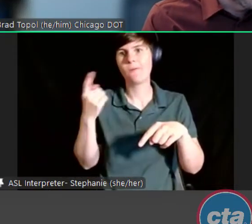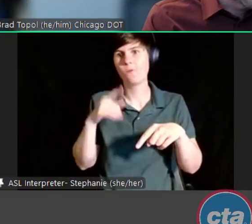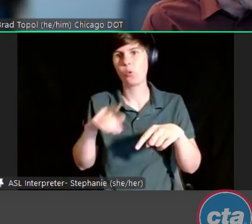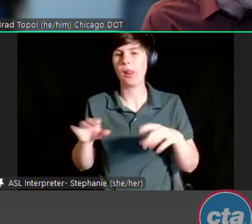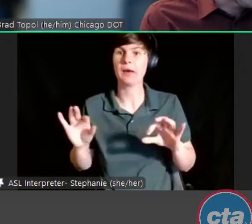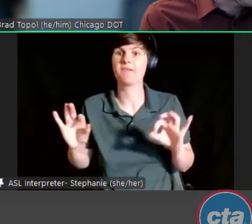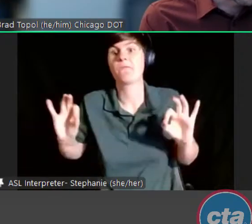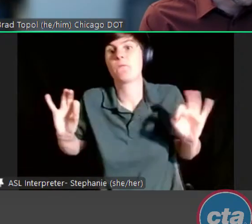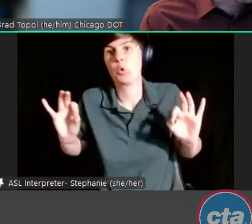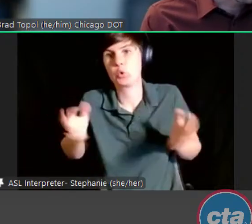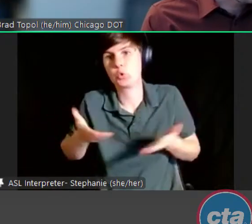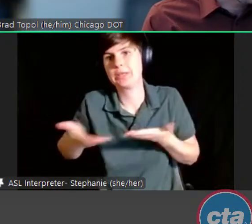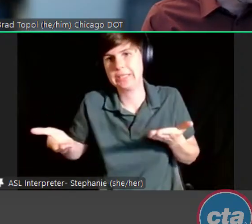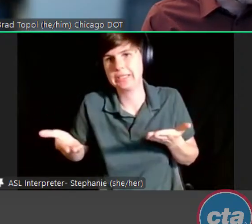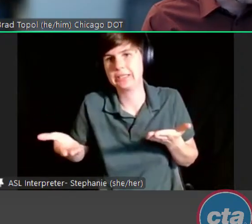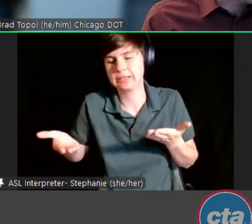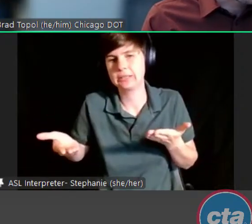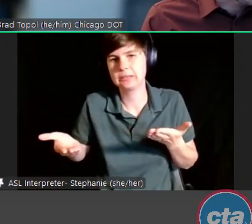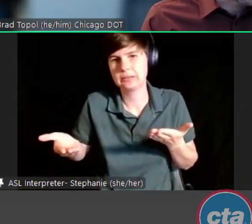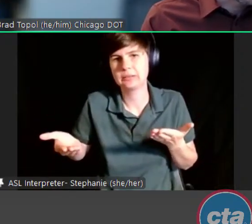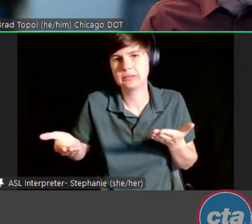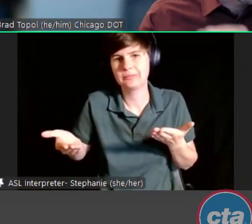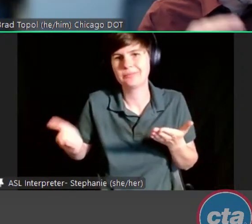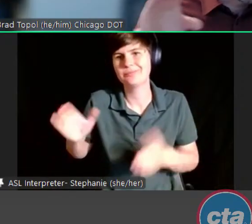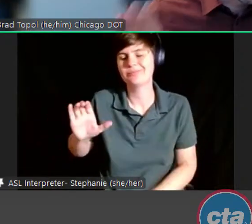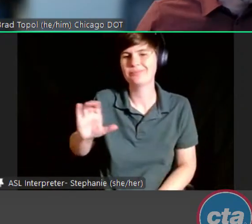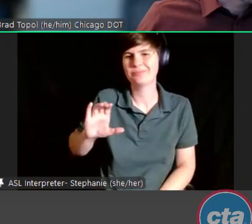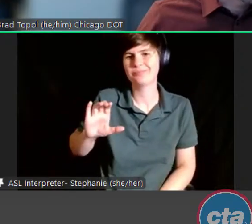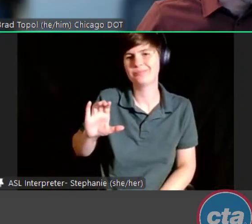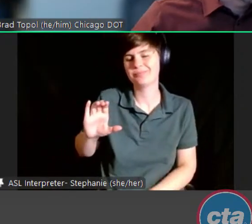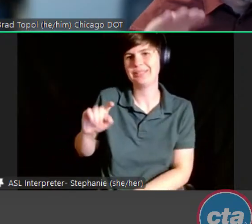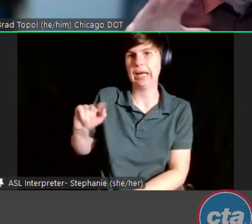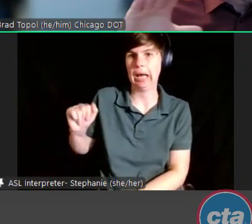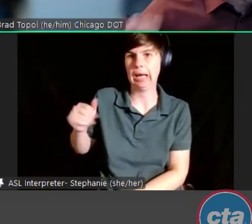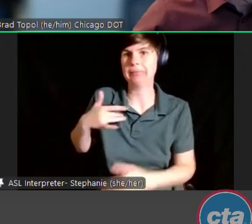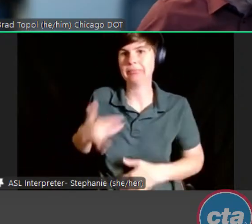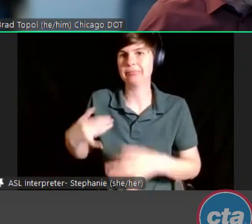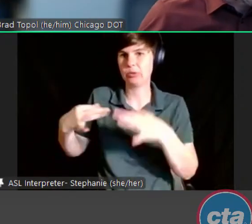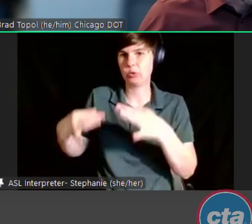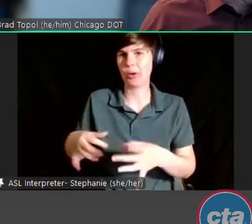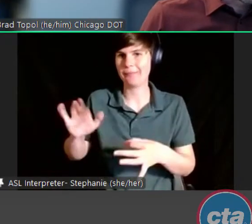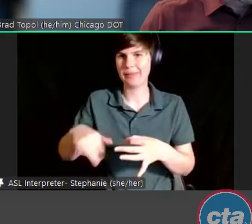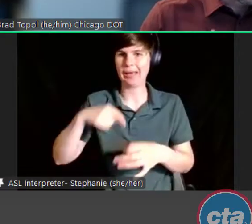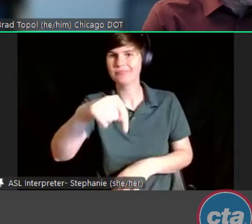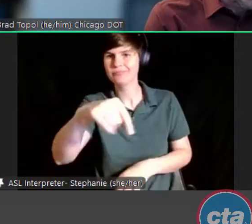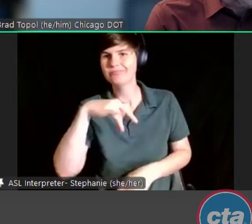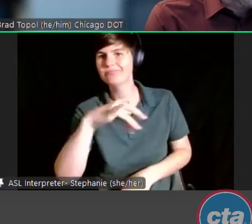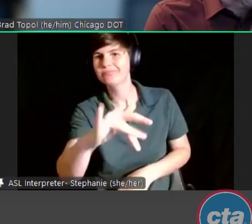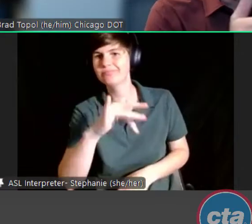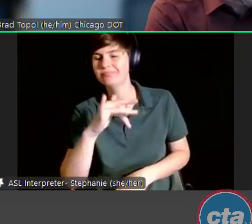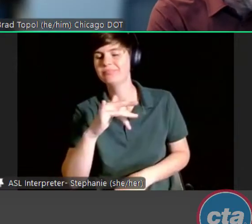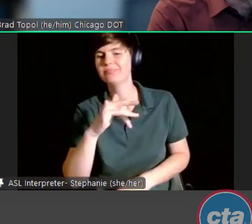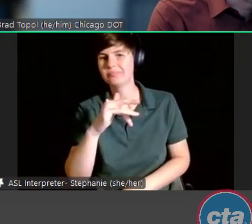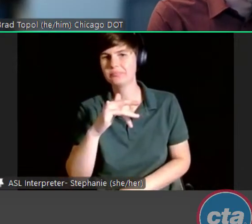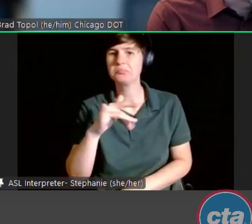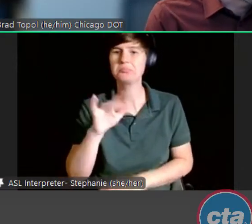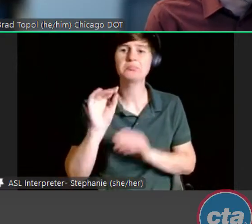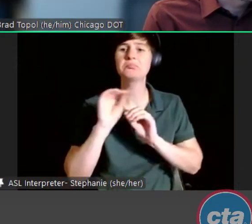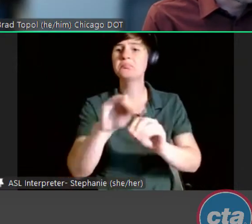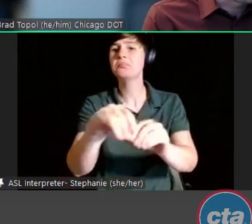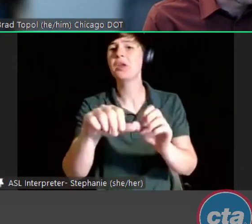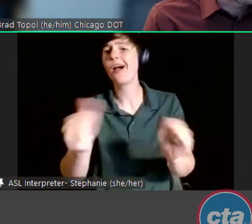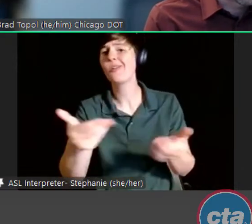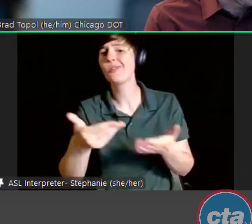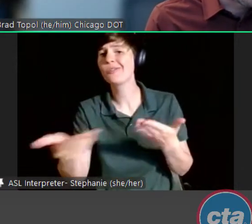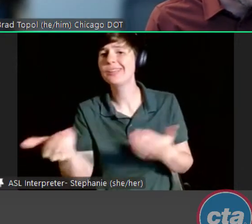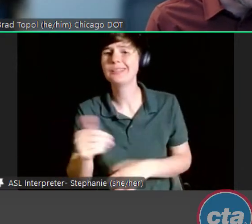in transportation to kind of describe that space between the curb and the pedestrian access route that's filled with other elements,